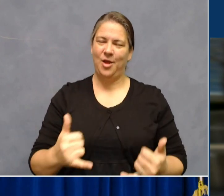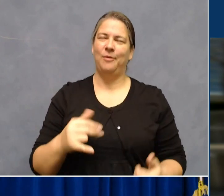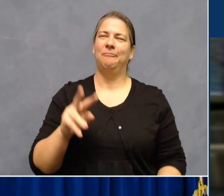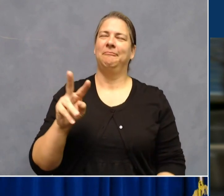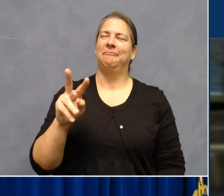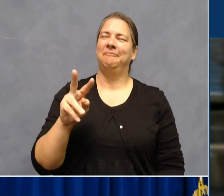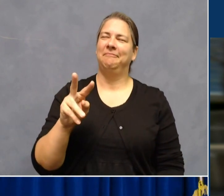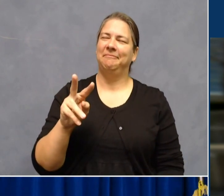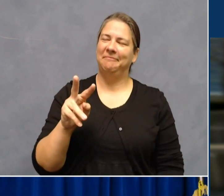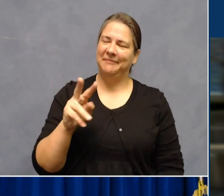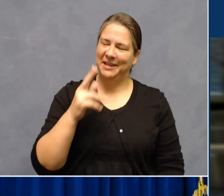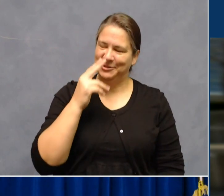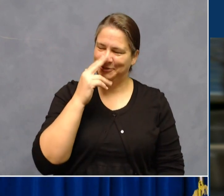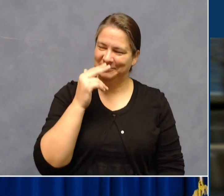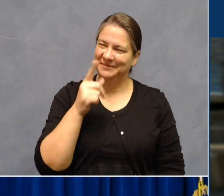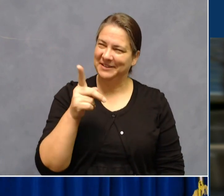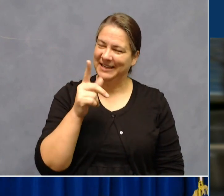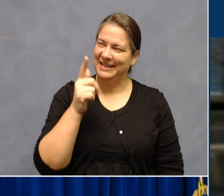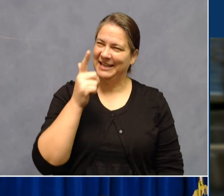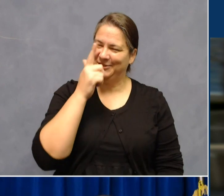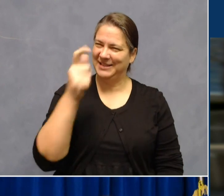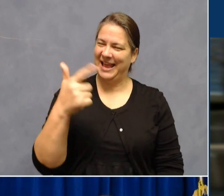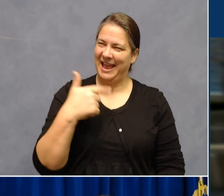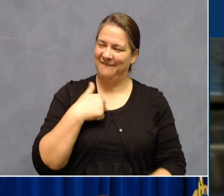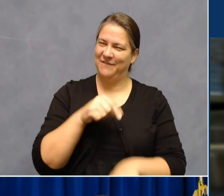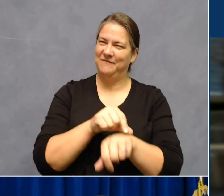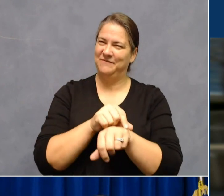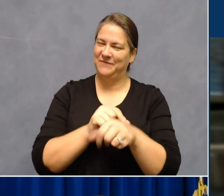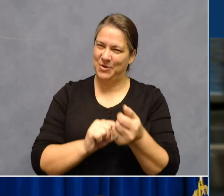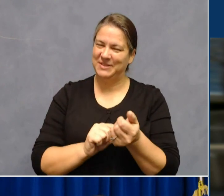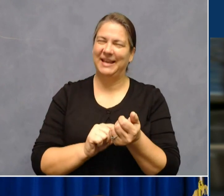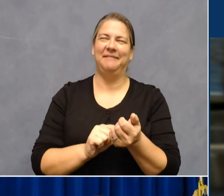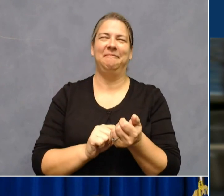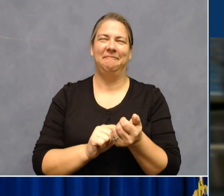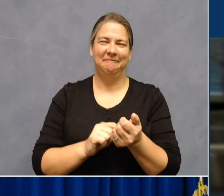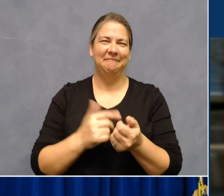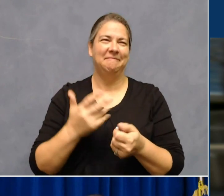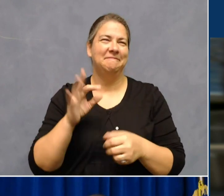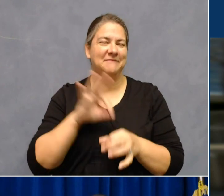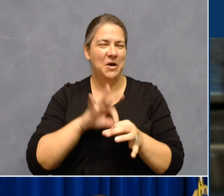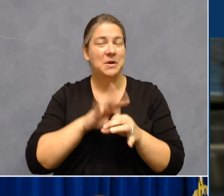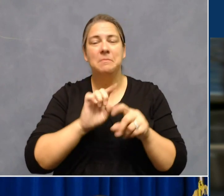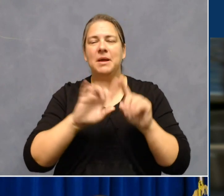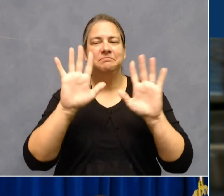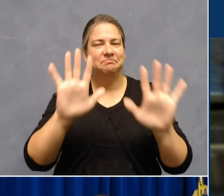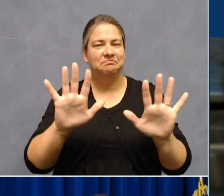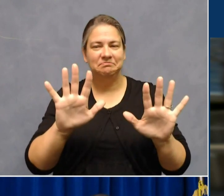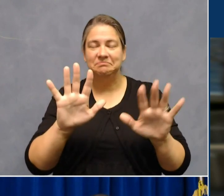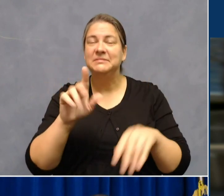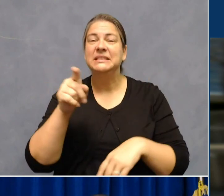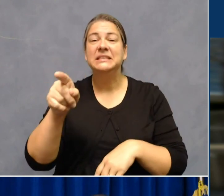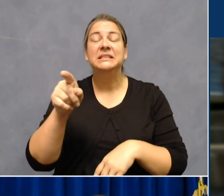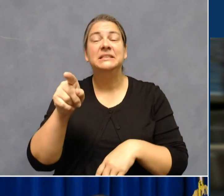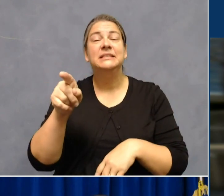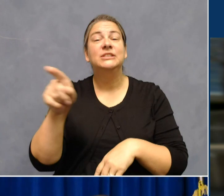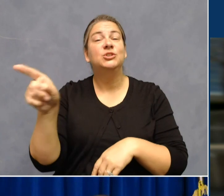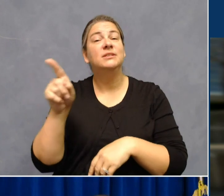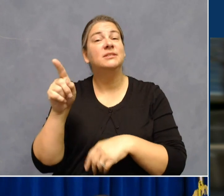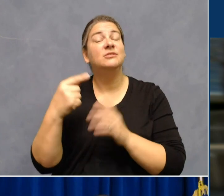contentious. But this is wonderful, setting the right example in two of her and our